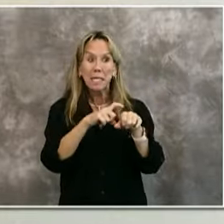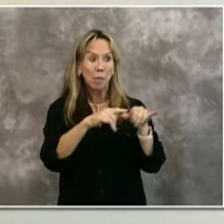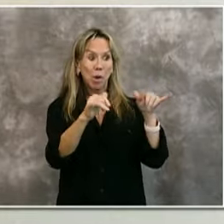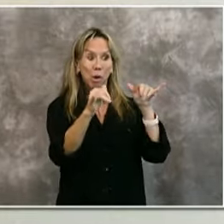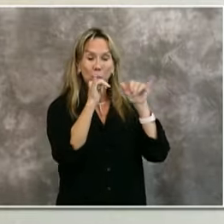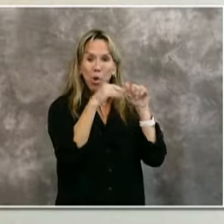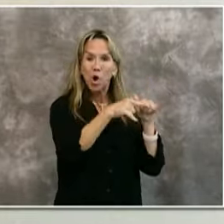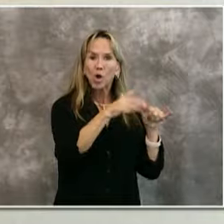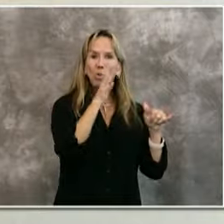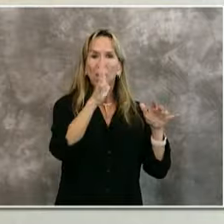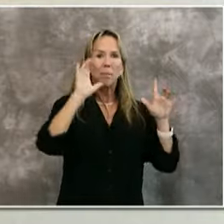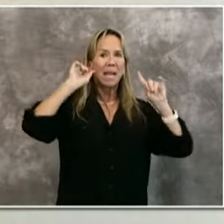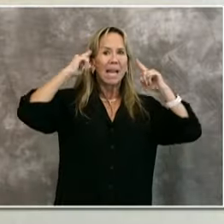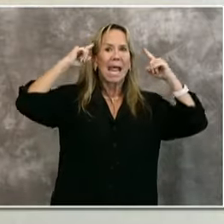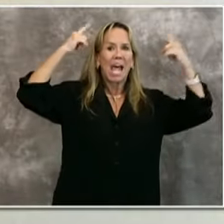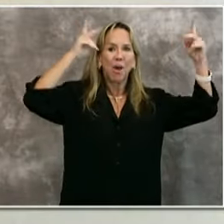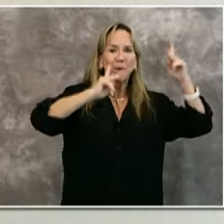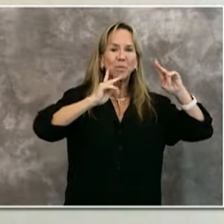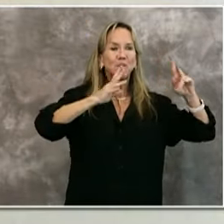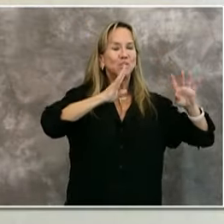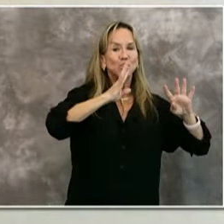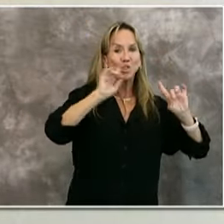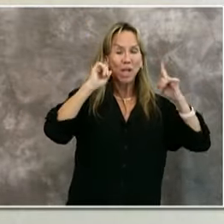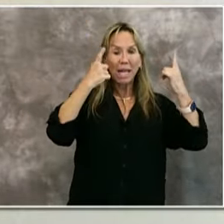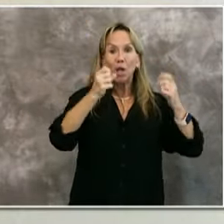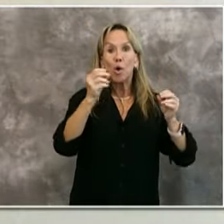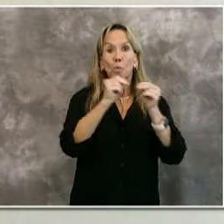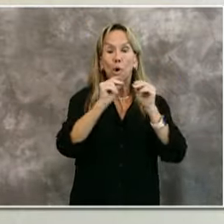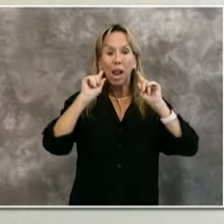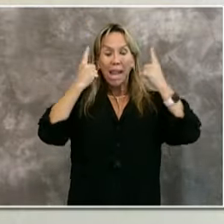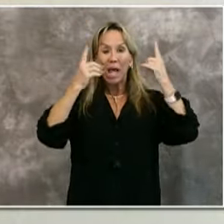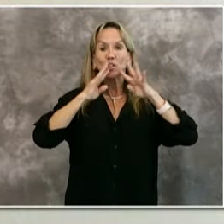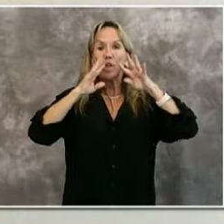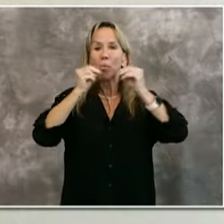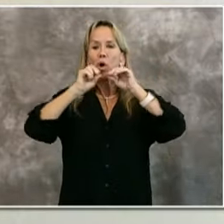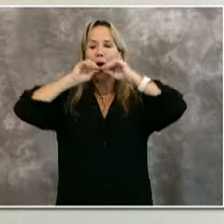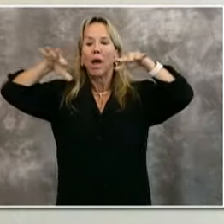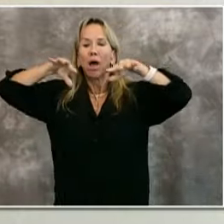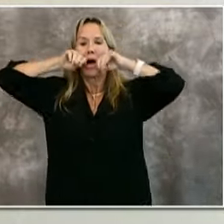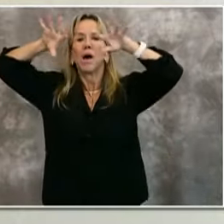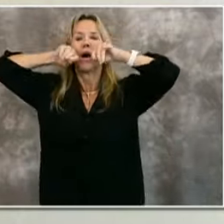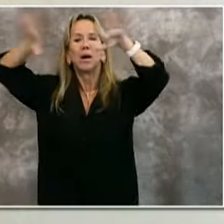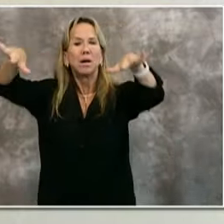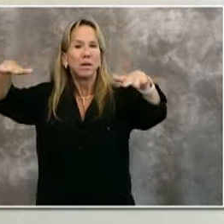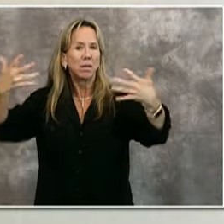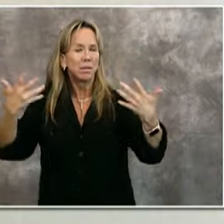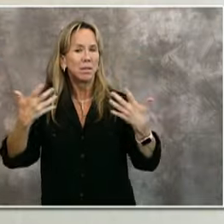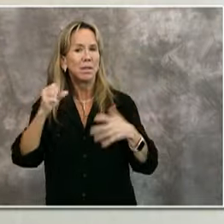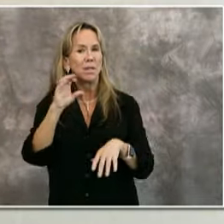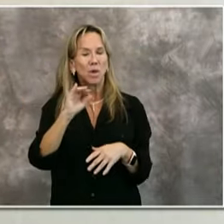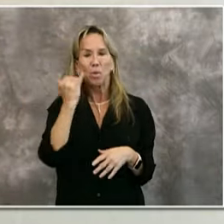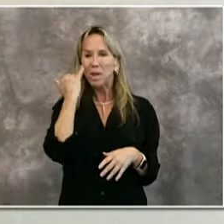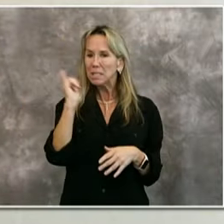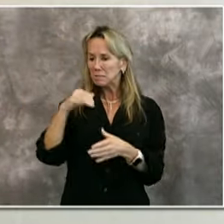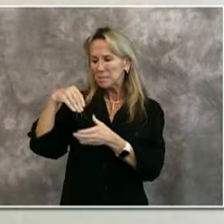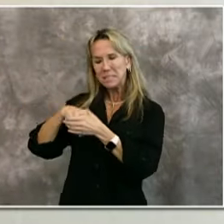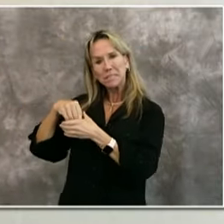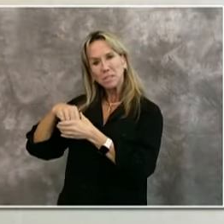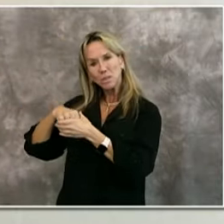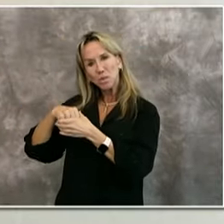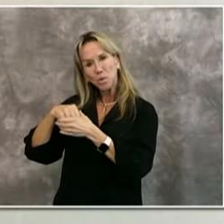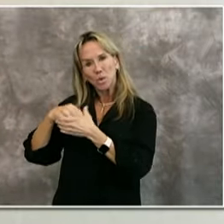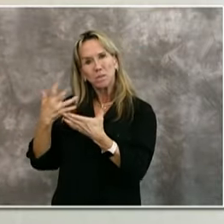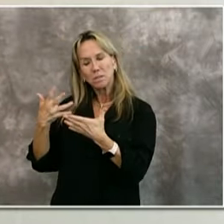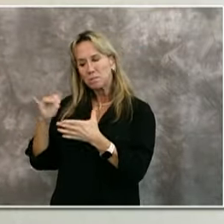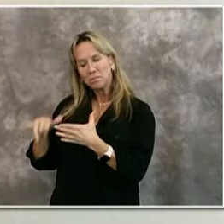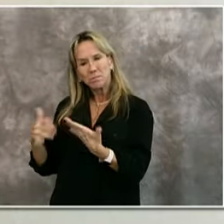loud conversations or yelling, which we know can help spread droplet more efficiently, particularly in indoor-type settings. And